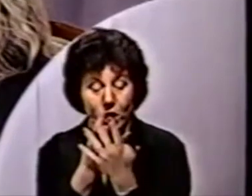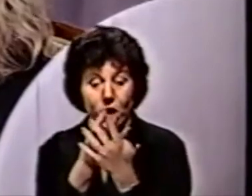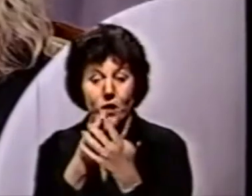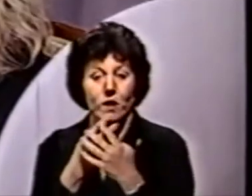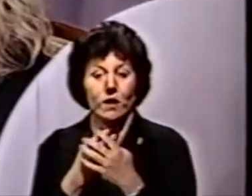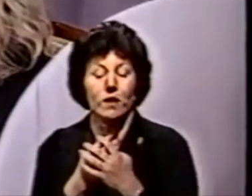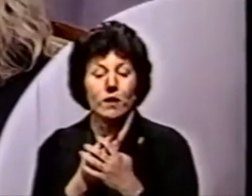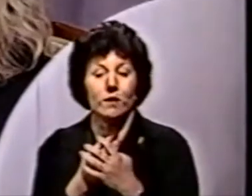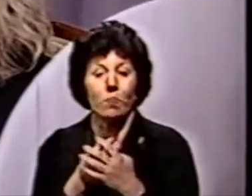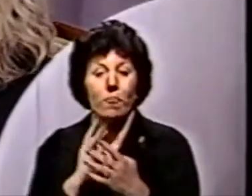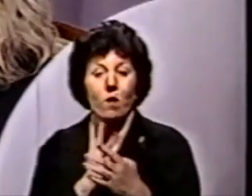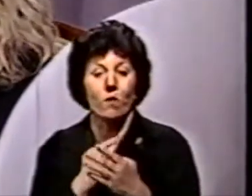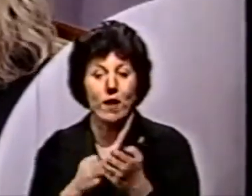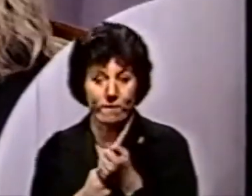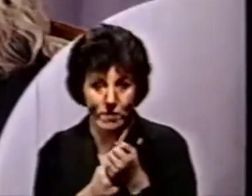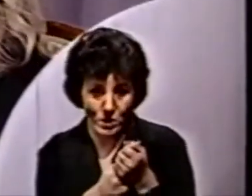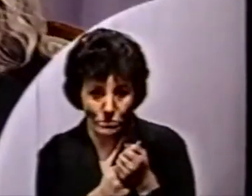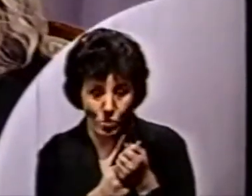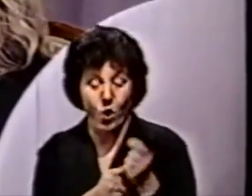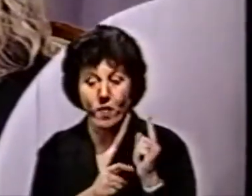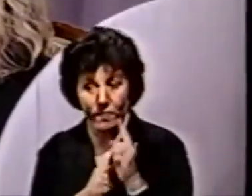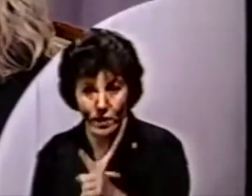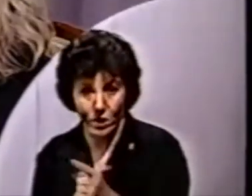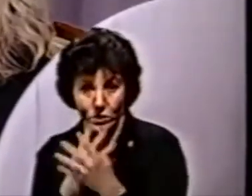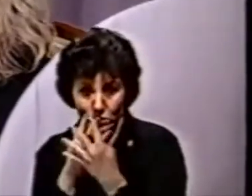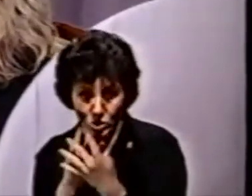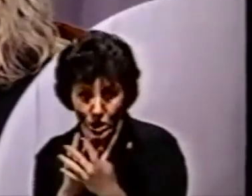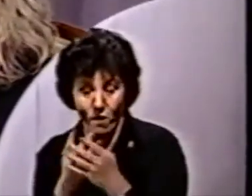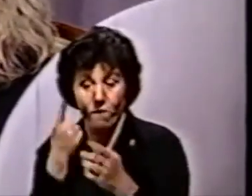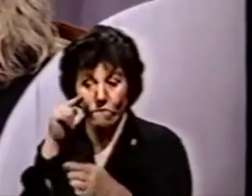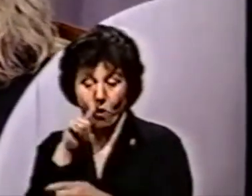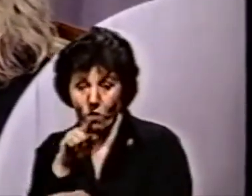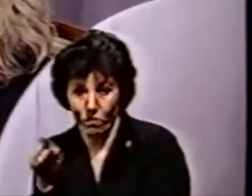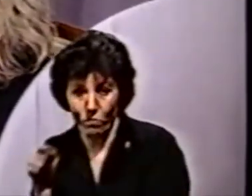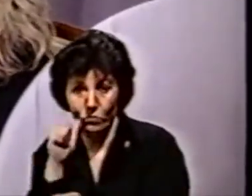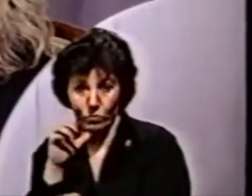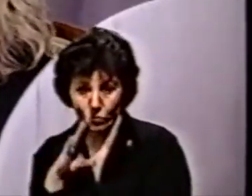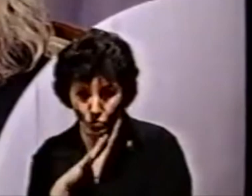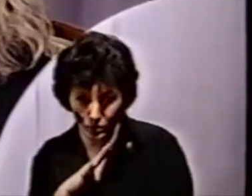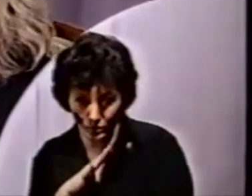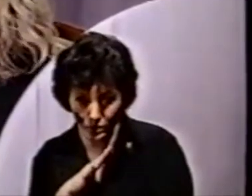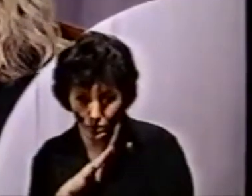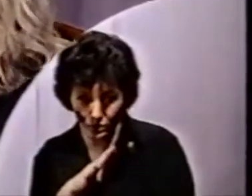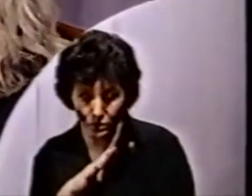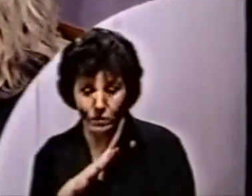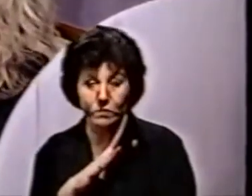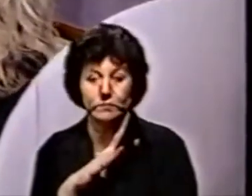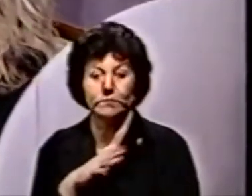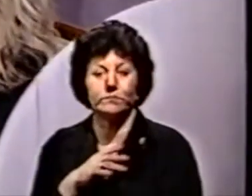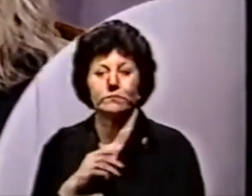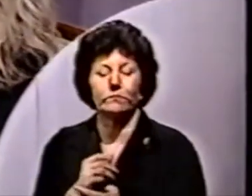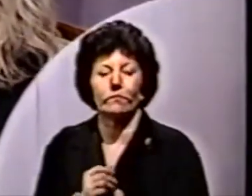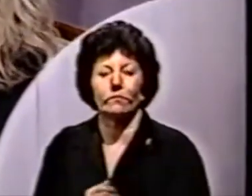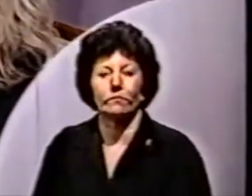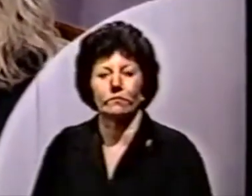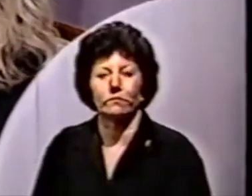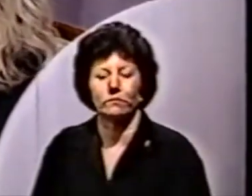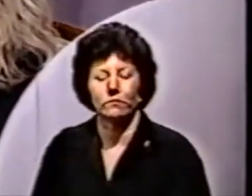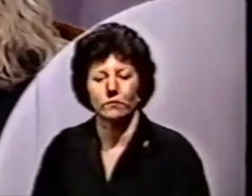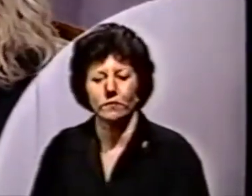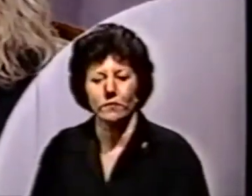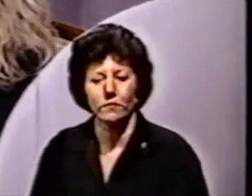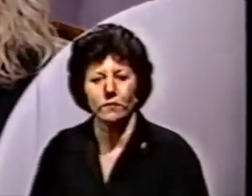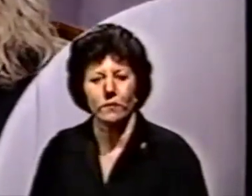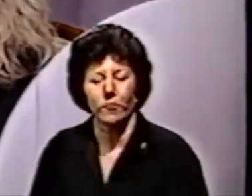doing outreach. The harder audience to reach is the women for whom the risk factor is really with their partner. Right. And